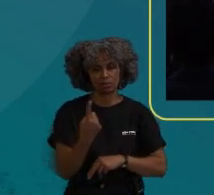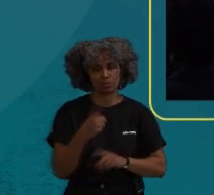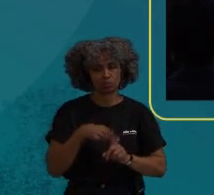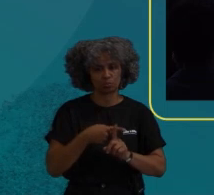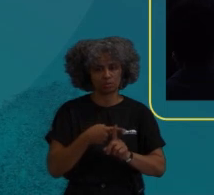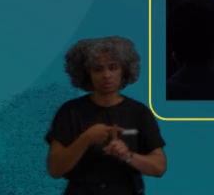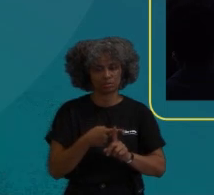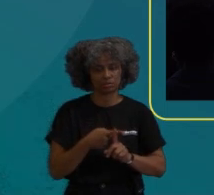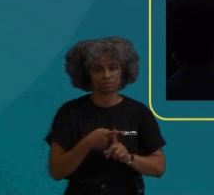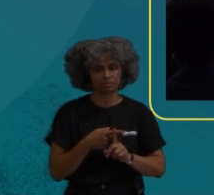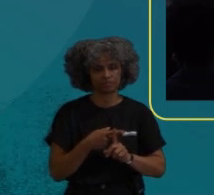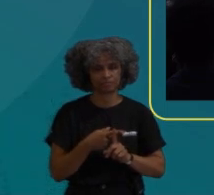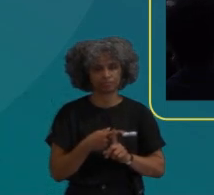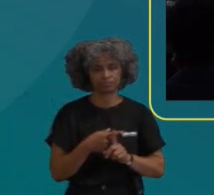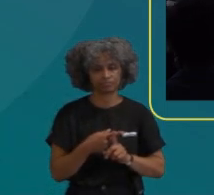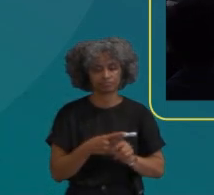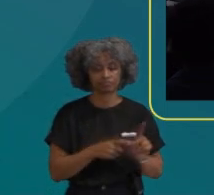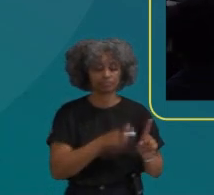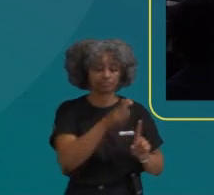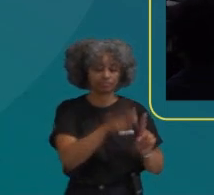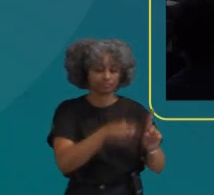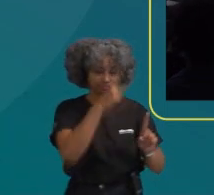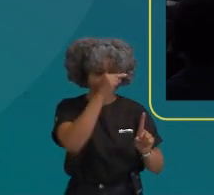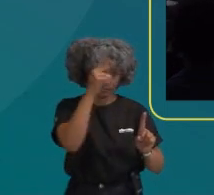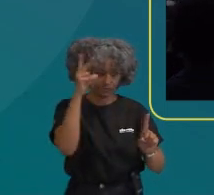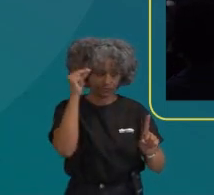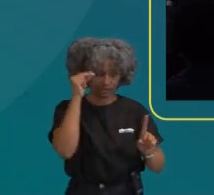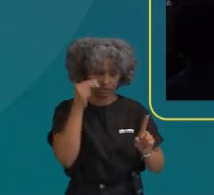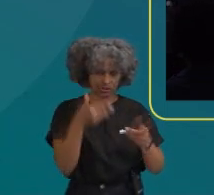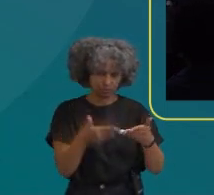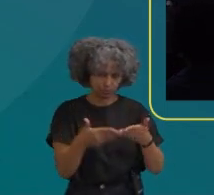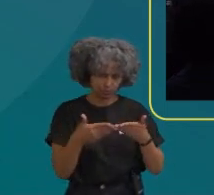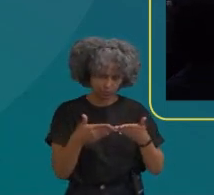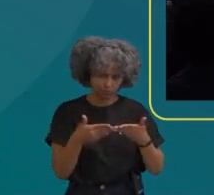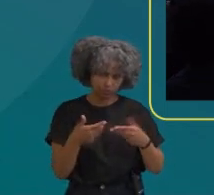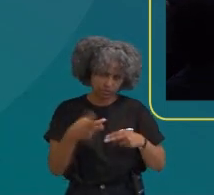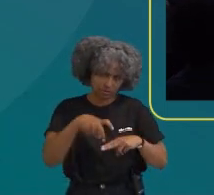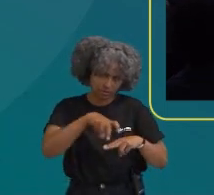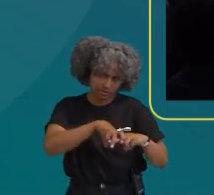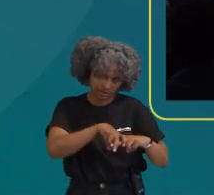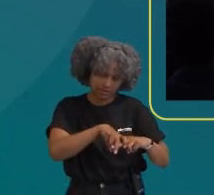Mayor Koro, if you don't mind, please take the seat. I'm going to stand.